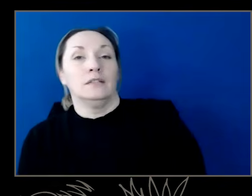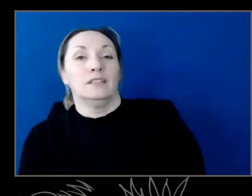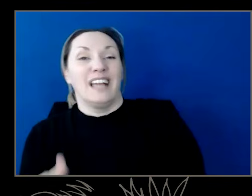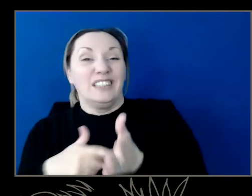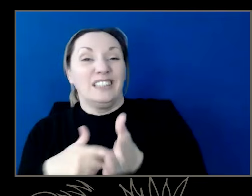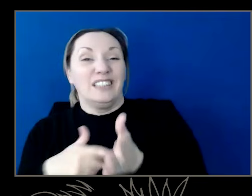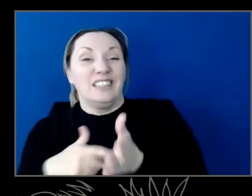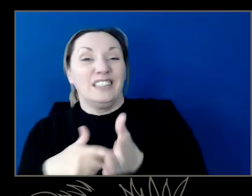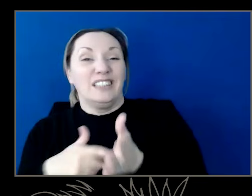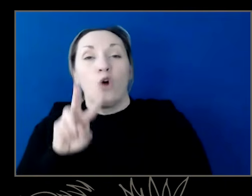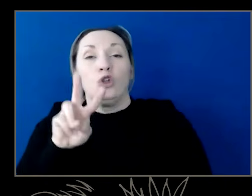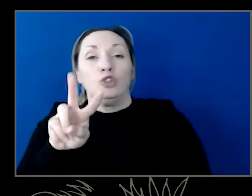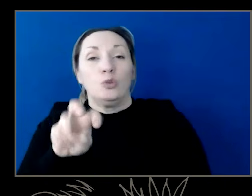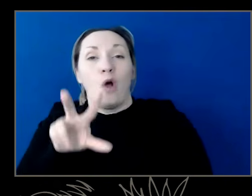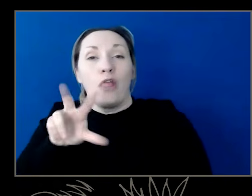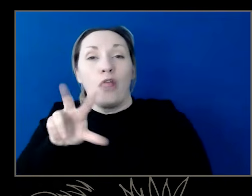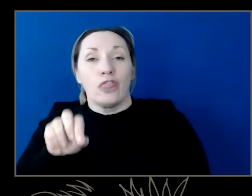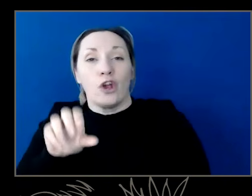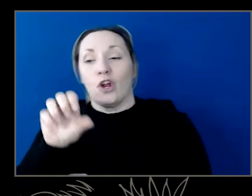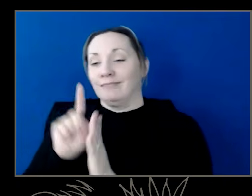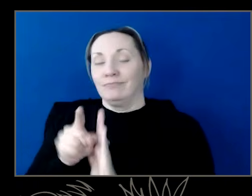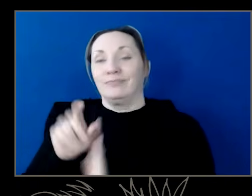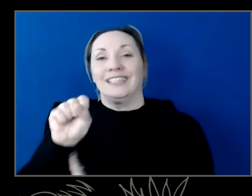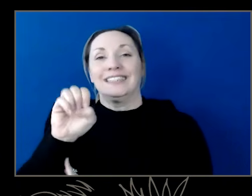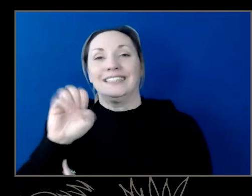about 230 seconds.